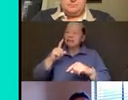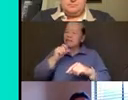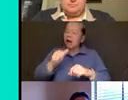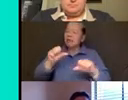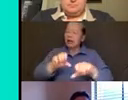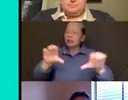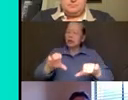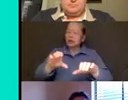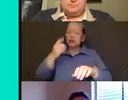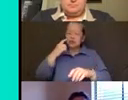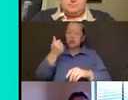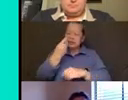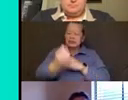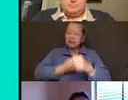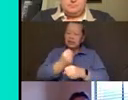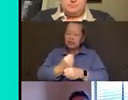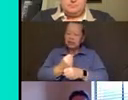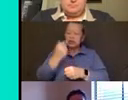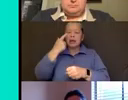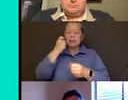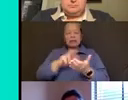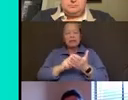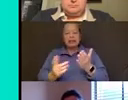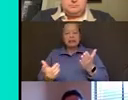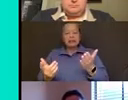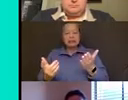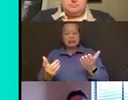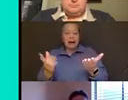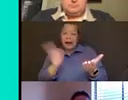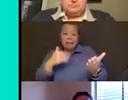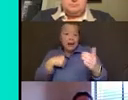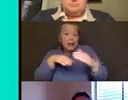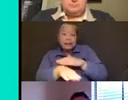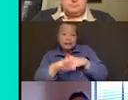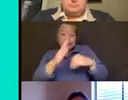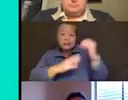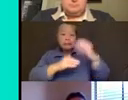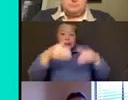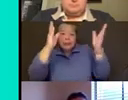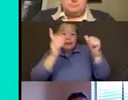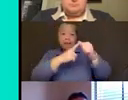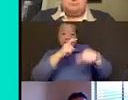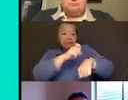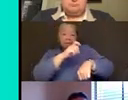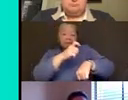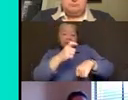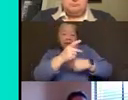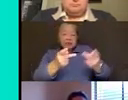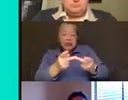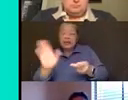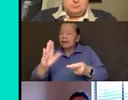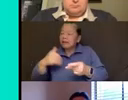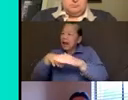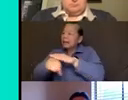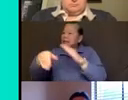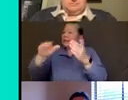because that again indicates that I ever had access to the building in the first place, that I ever had access to that community in the first place, and the back